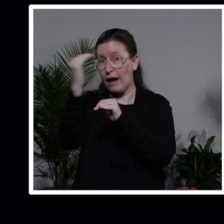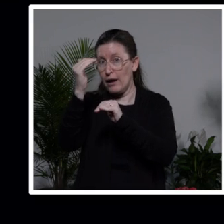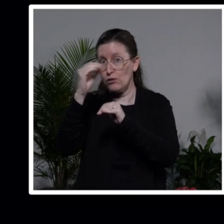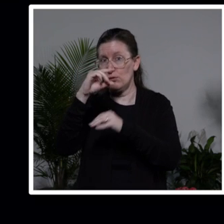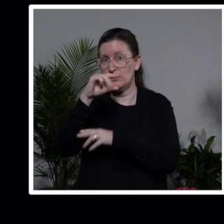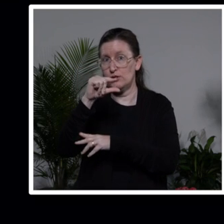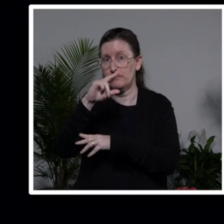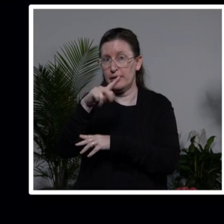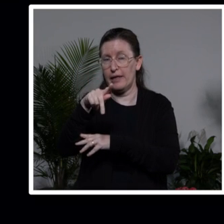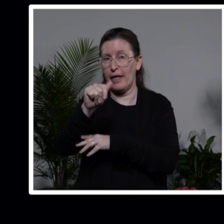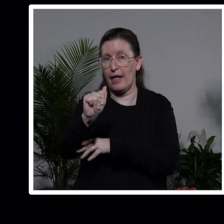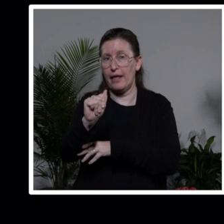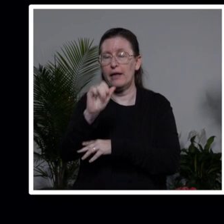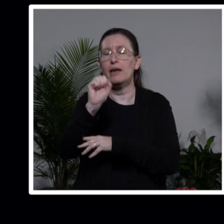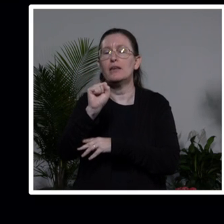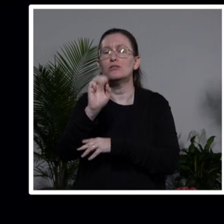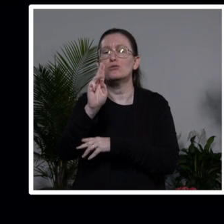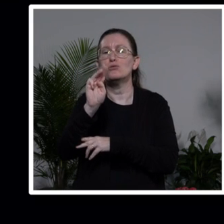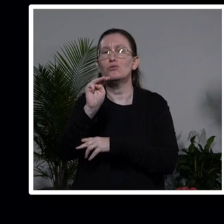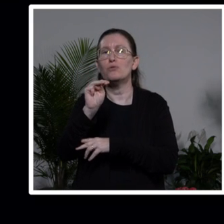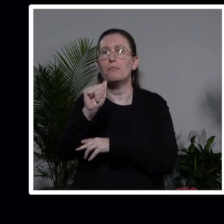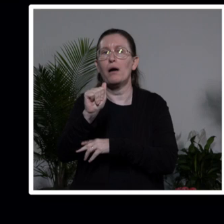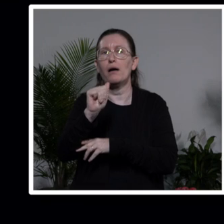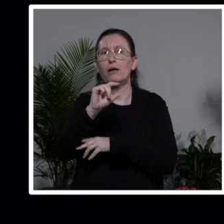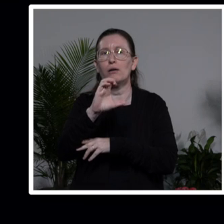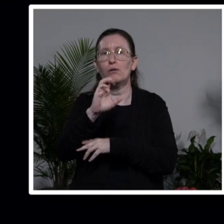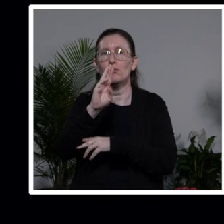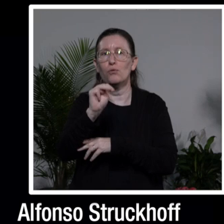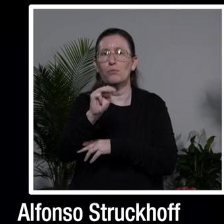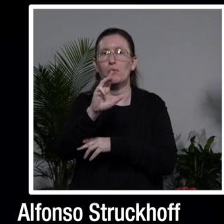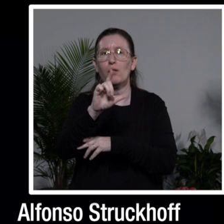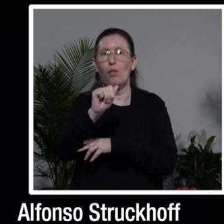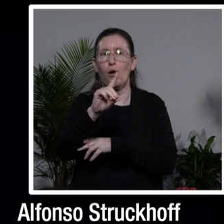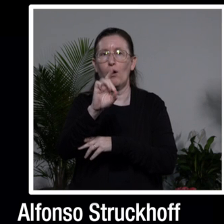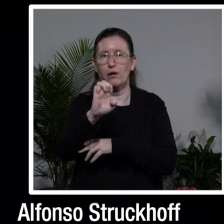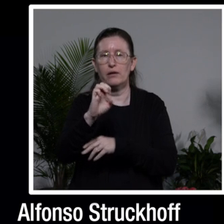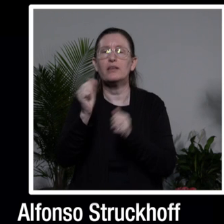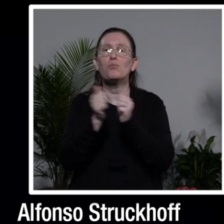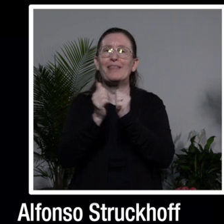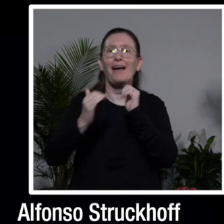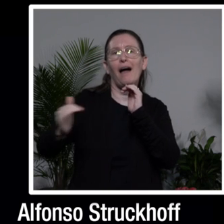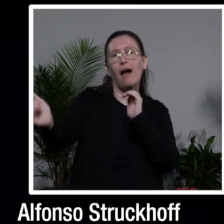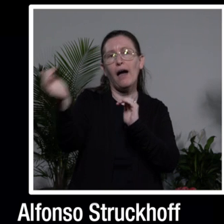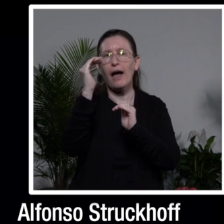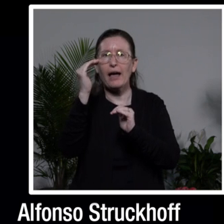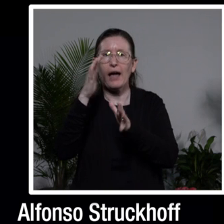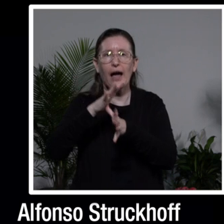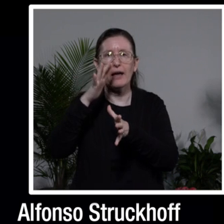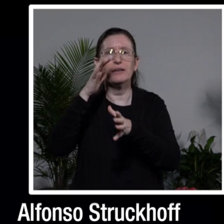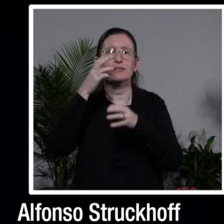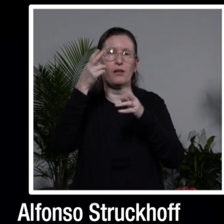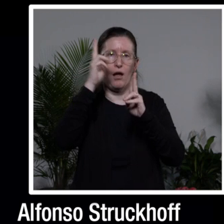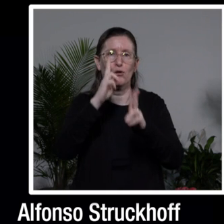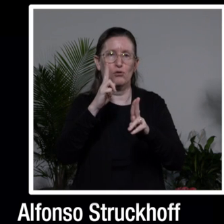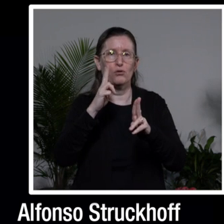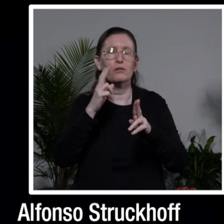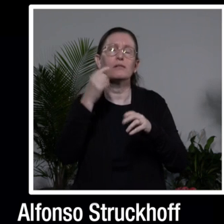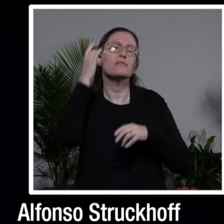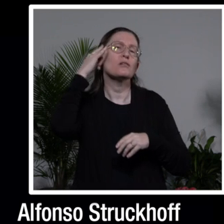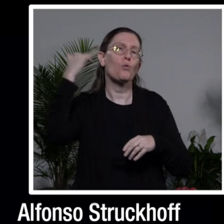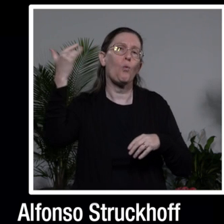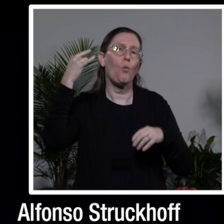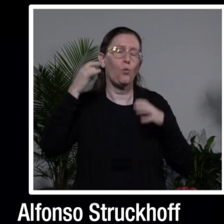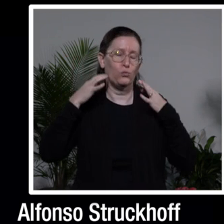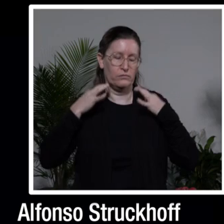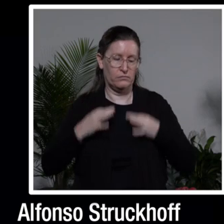grade point average are recognized as summa cum laude graduates or graduates with the highest honor. These students are wearing a gold-colored